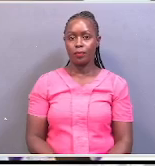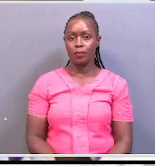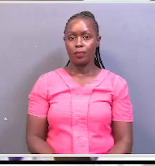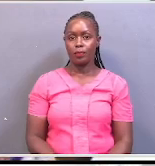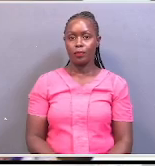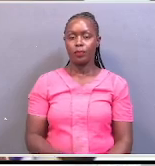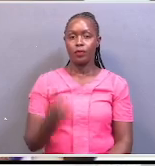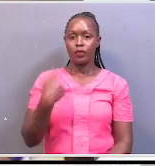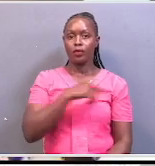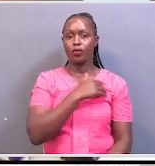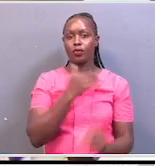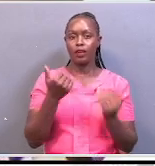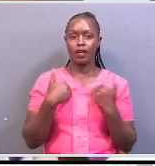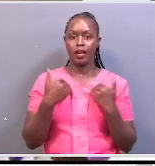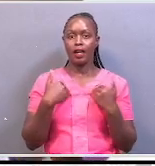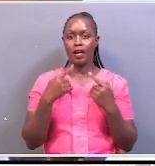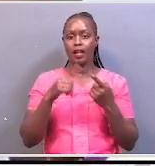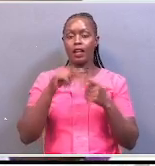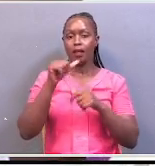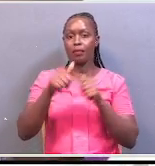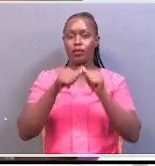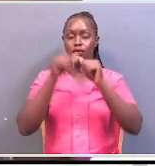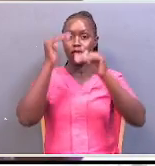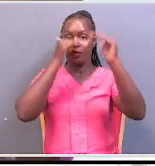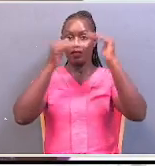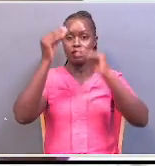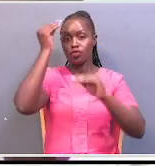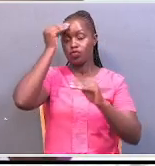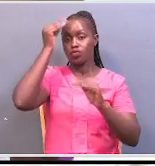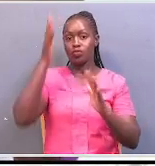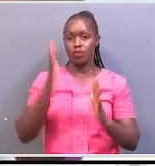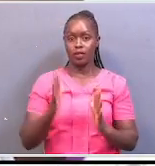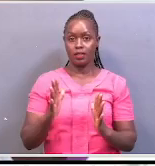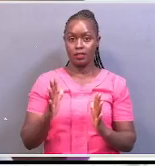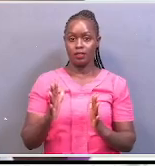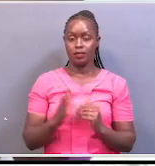and we had a backlog of university students,